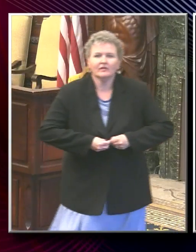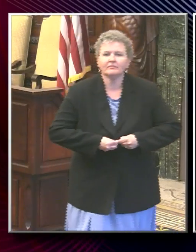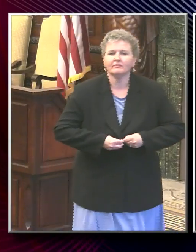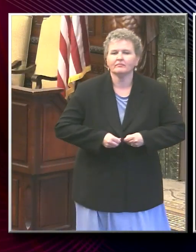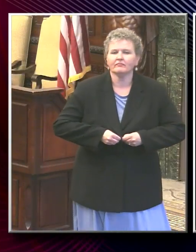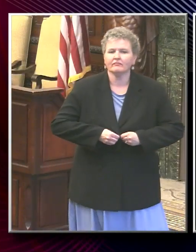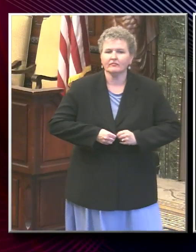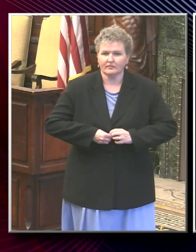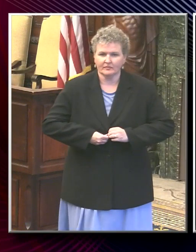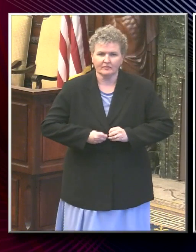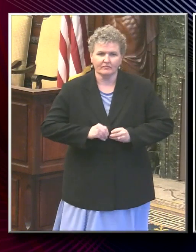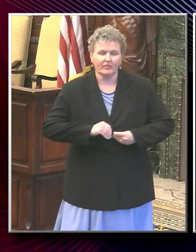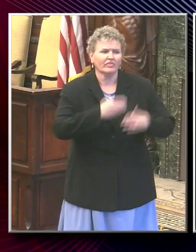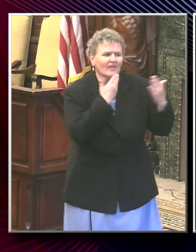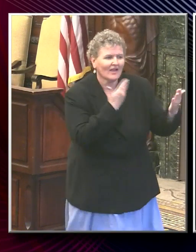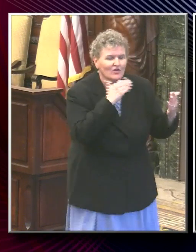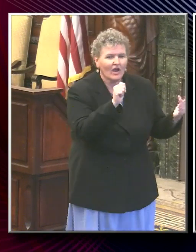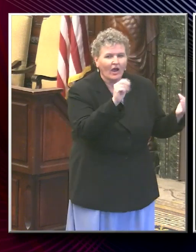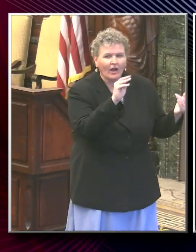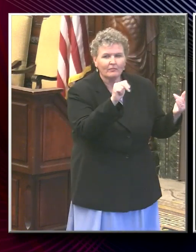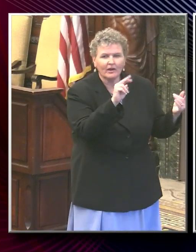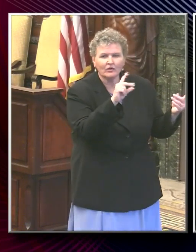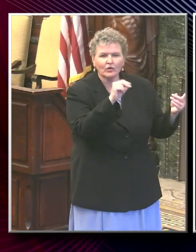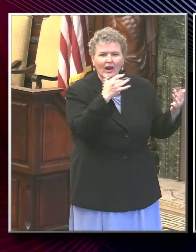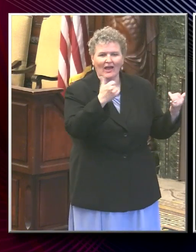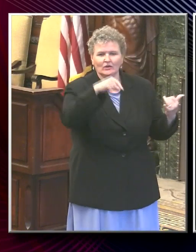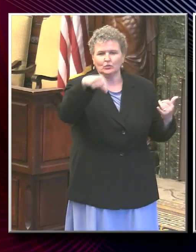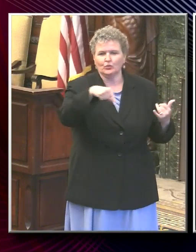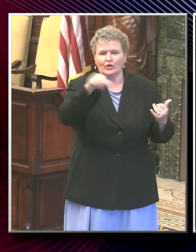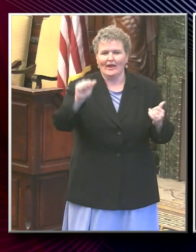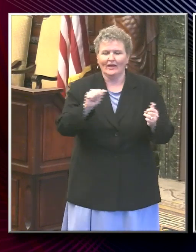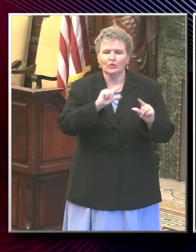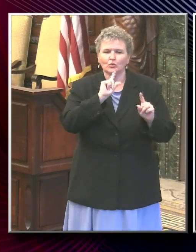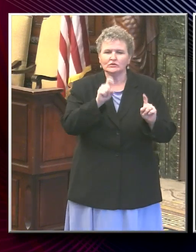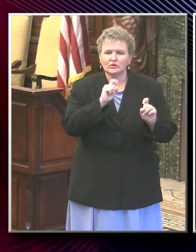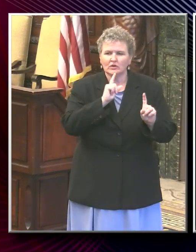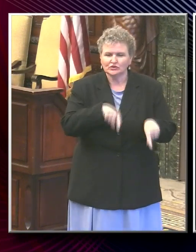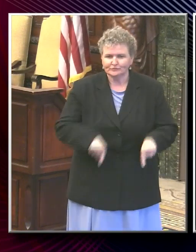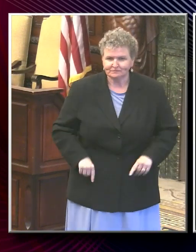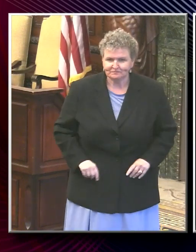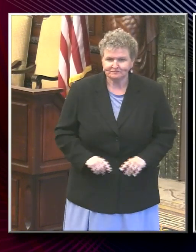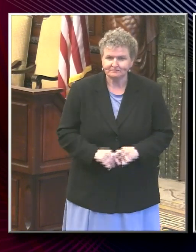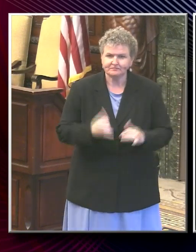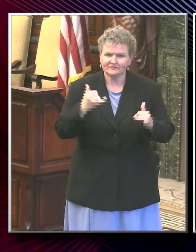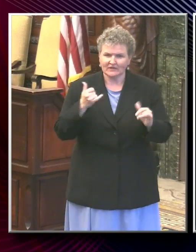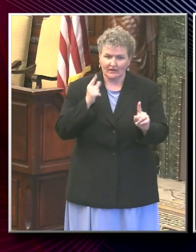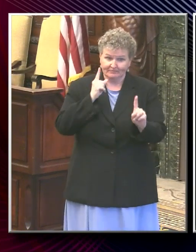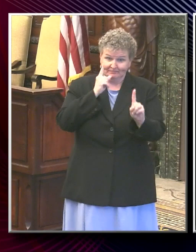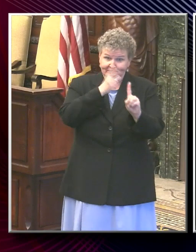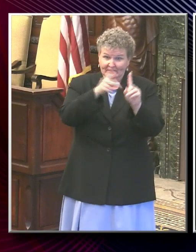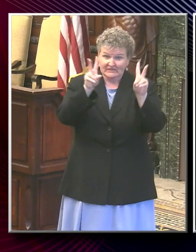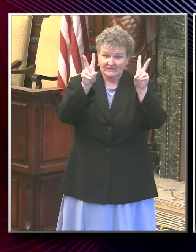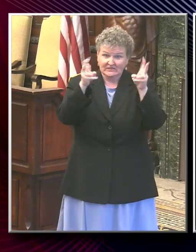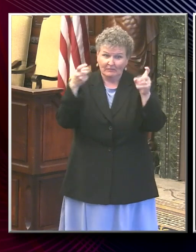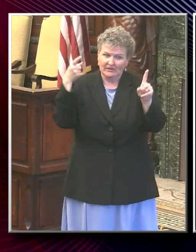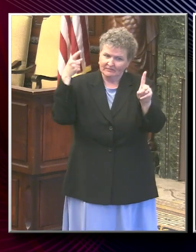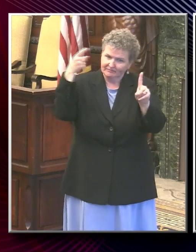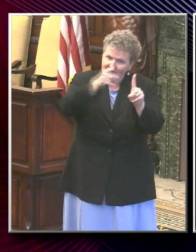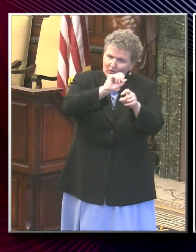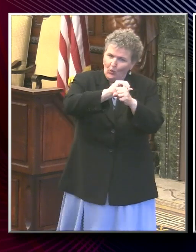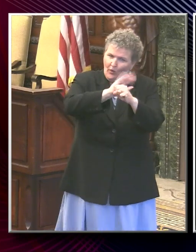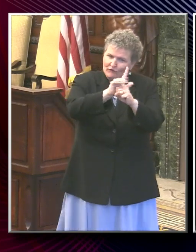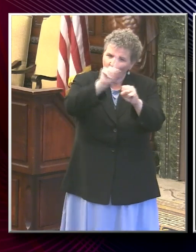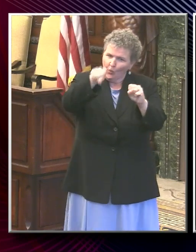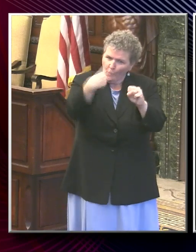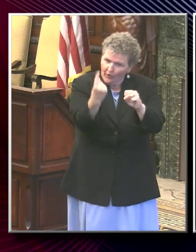portion for members of the media. We are going to start with questions on topics related to the COVID-19 pandemic